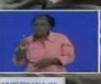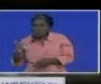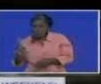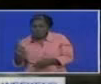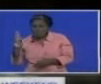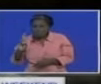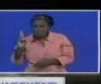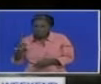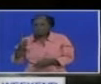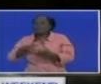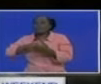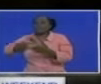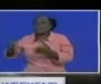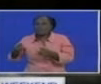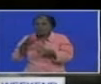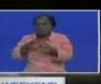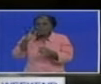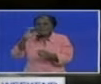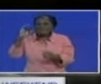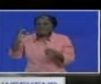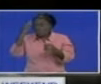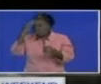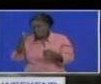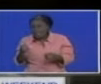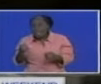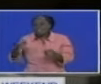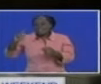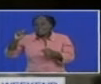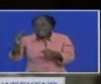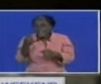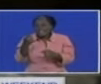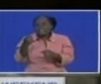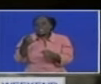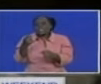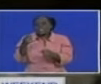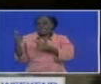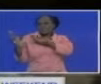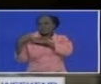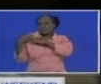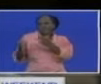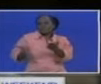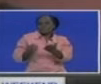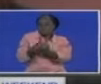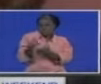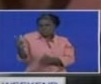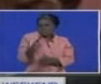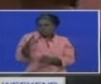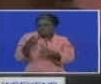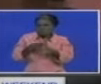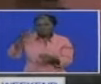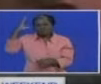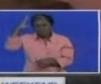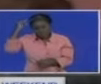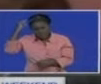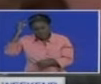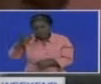case should be thrown out of the ICC due to Kenya's role in flushing the Al-Shabaab terror group out of Somalia. Wameka hapa